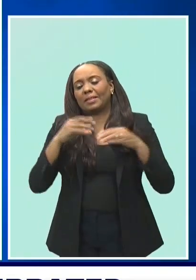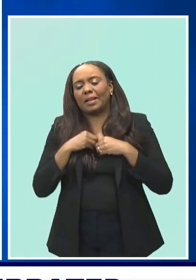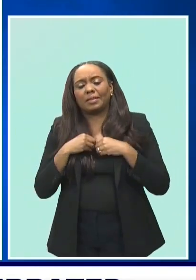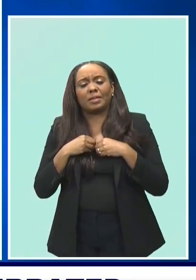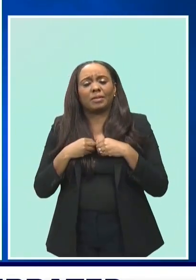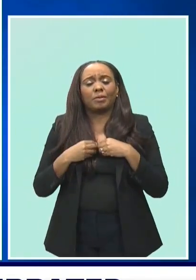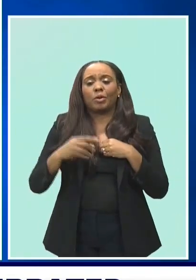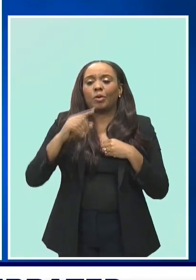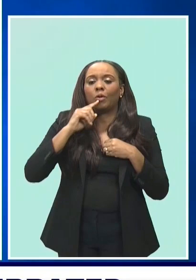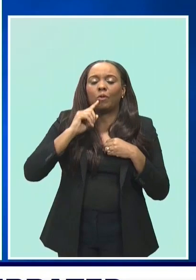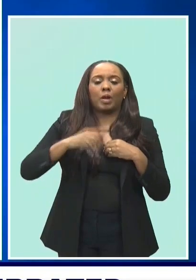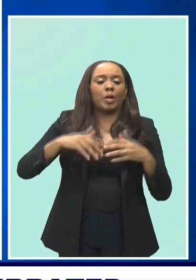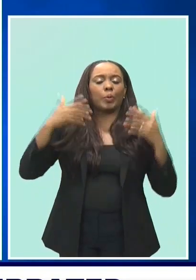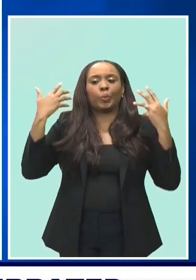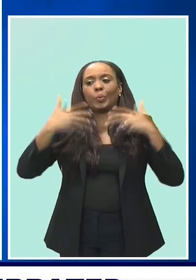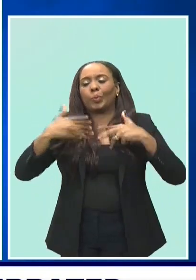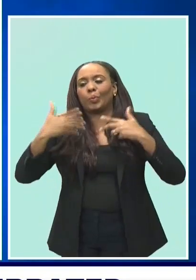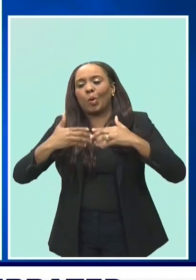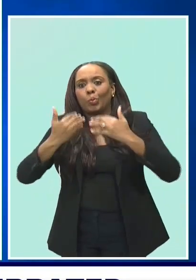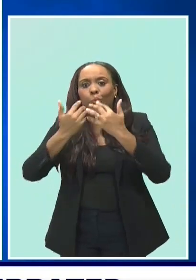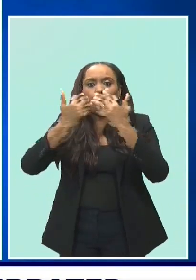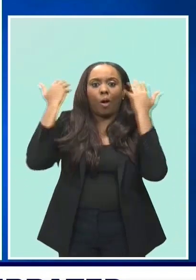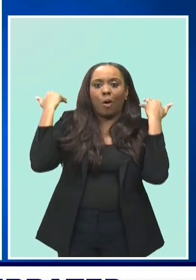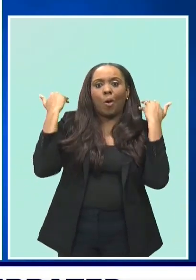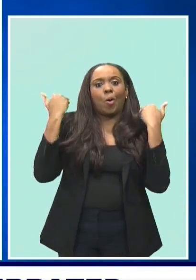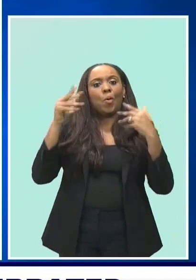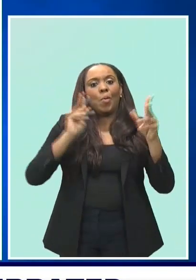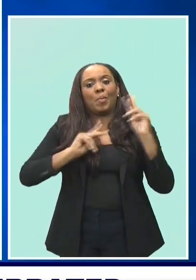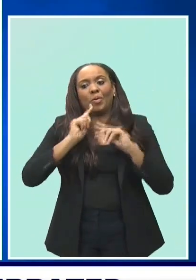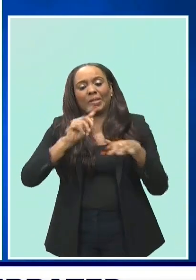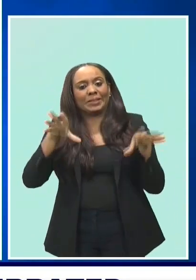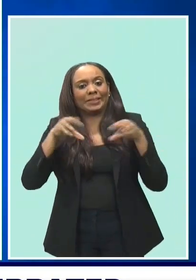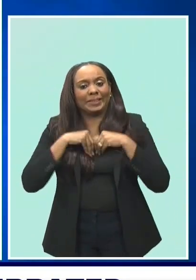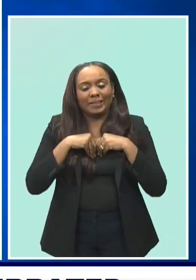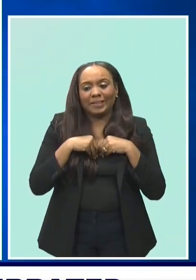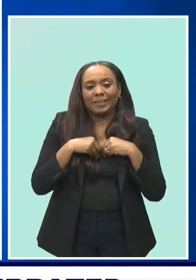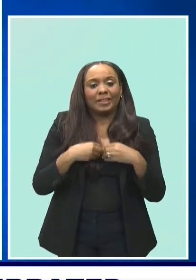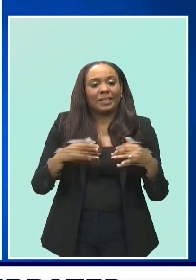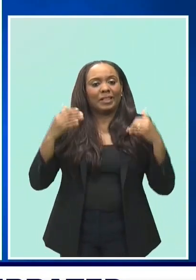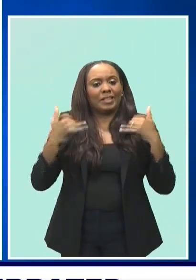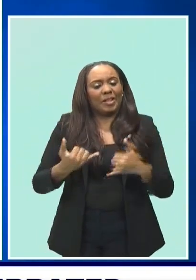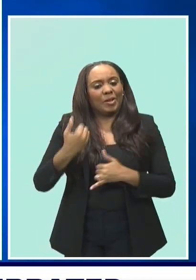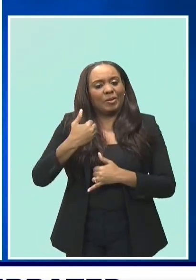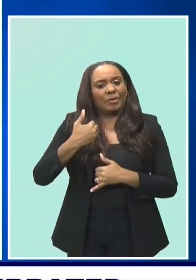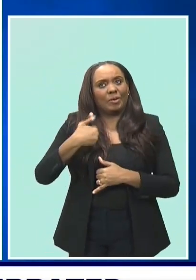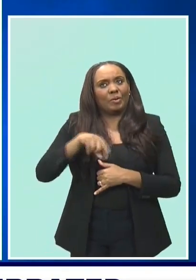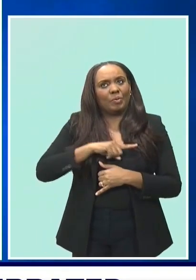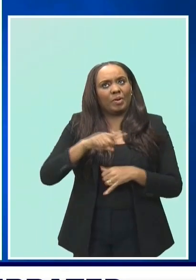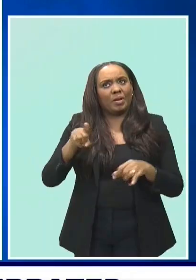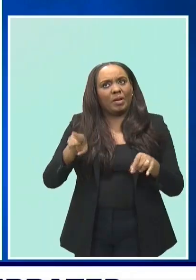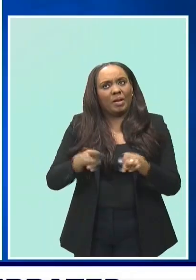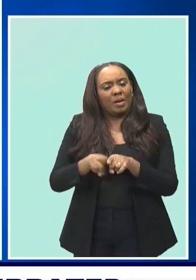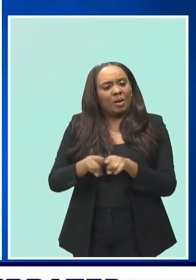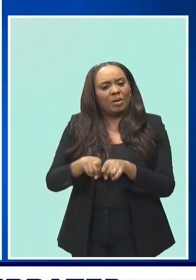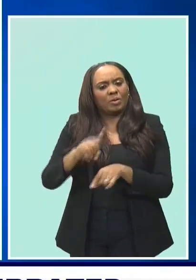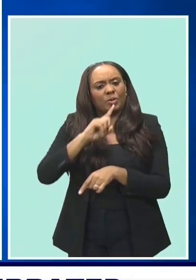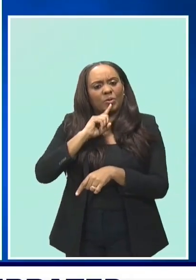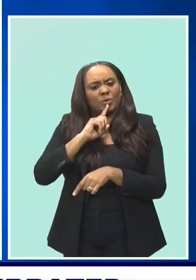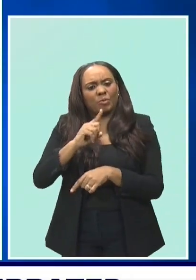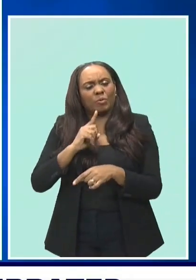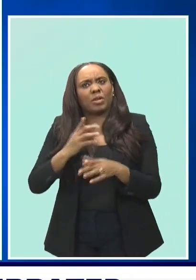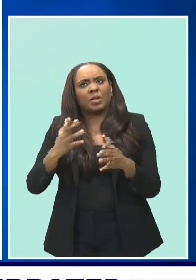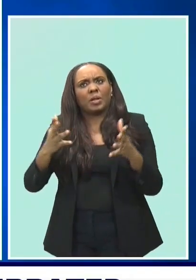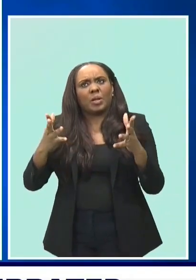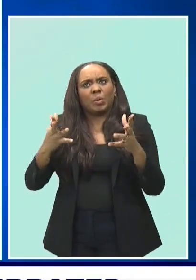understatement. We also sought this year to decentralize the festival. The winners announced in several